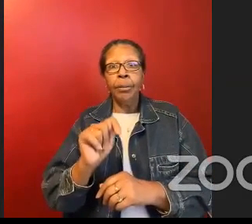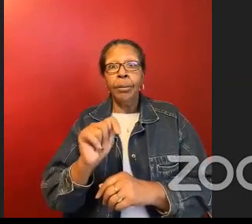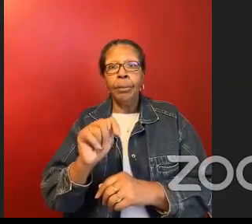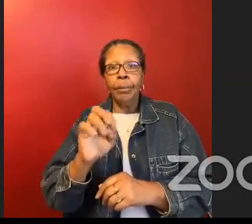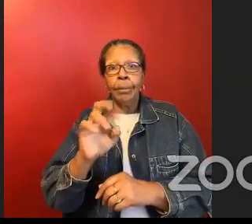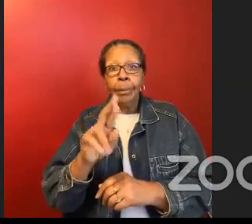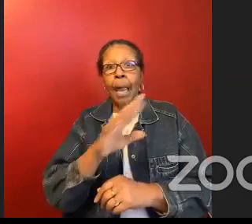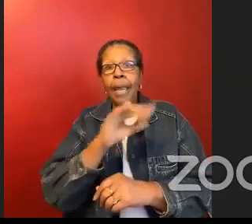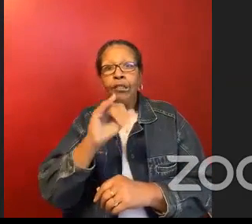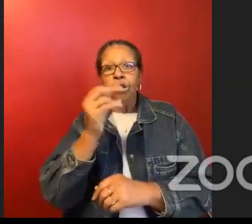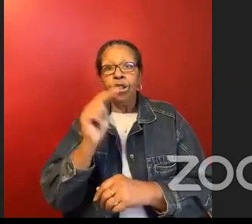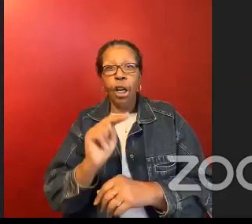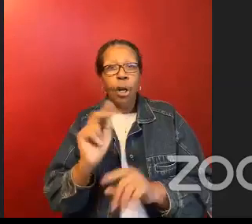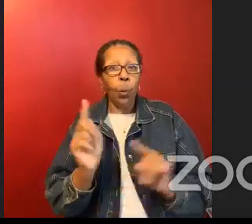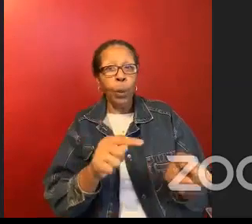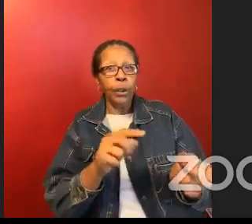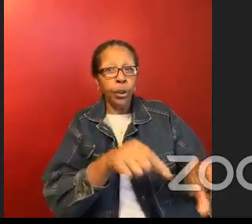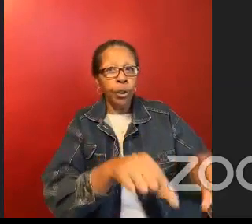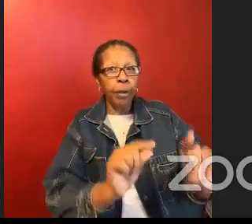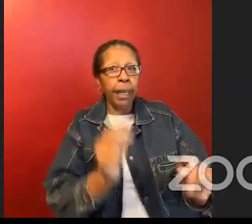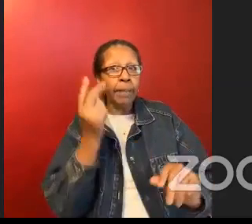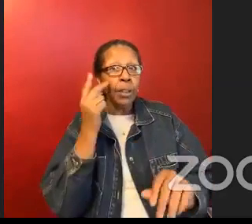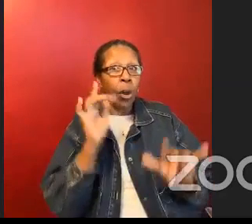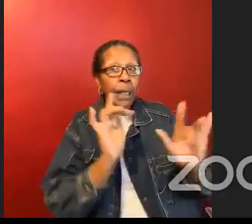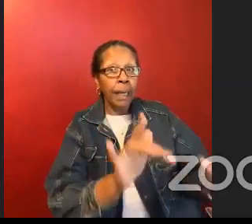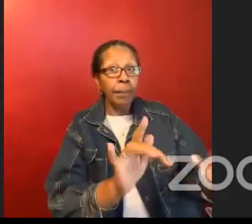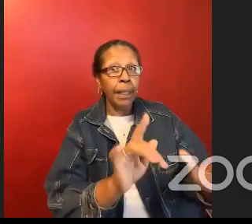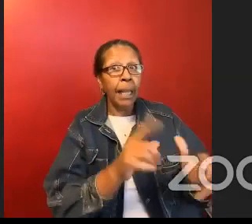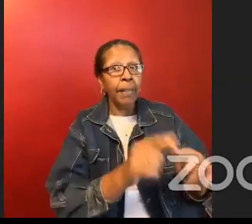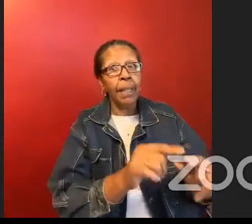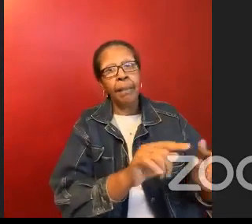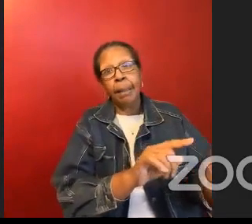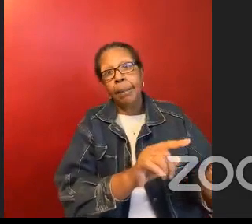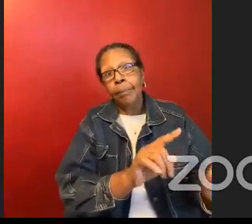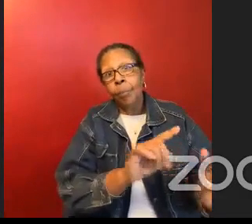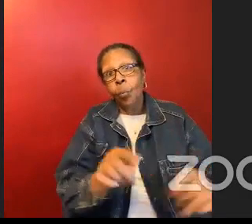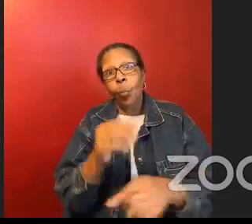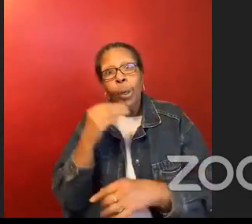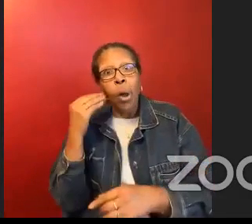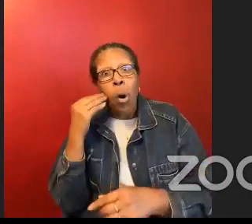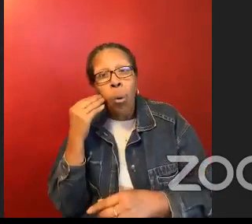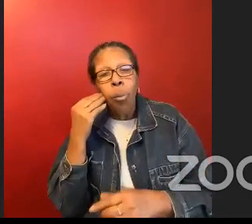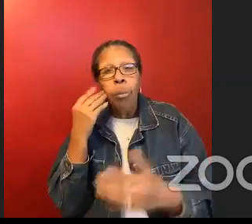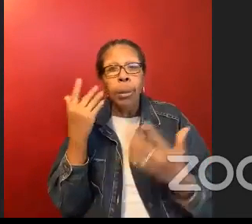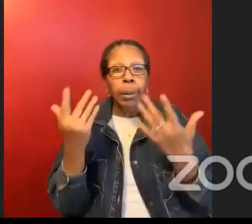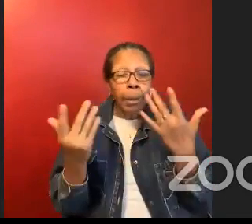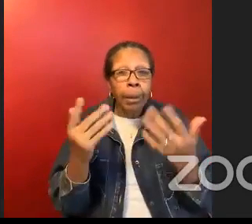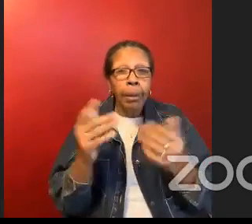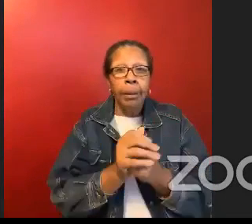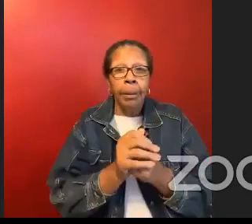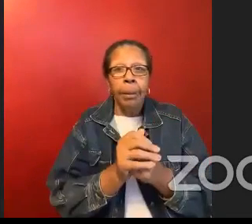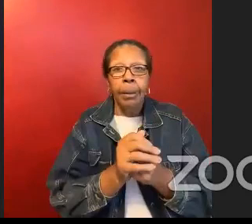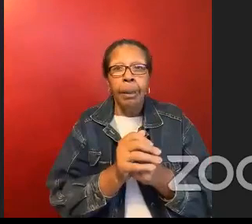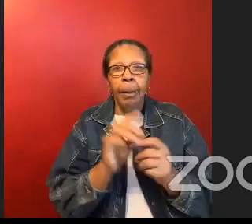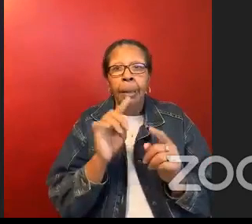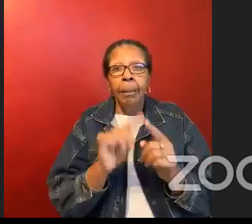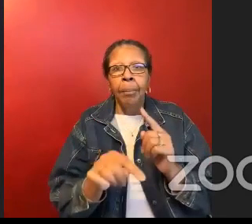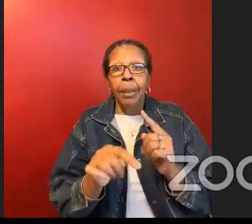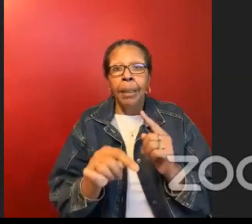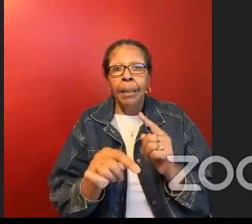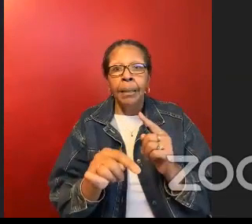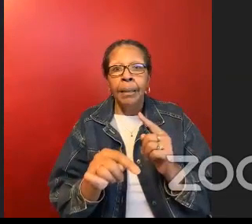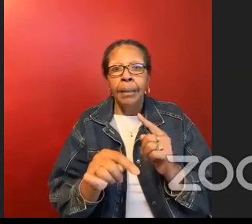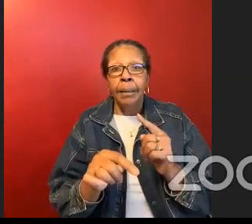They had come back to tell the others. Oh, actually, they went home, but later on got together. They're telling the others what